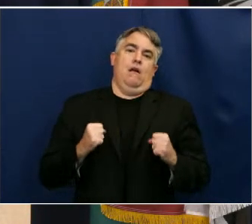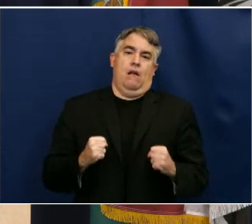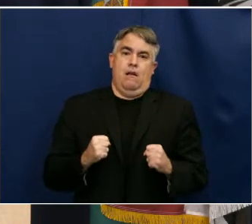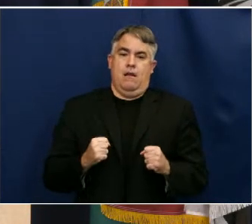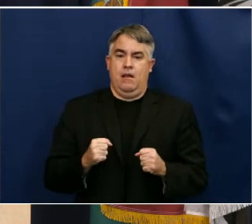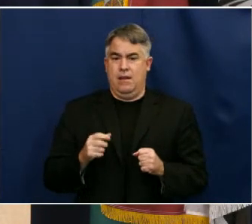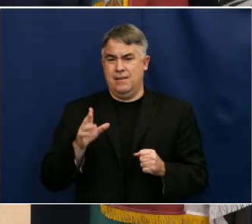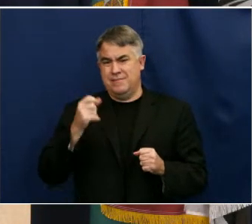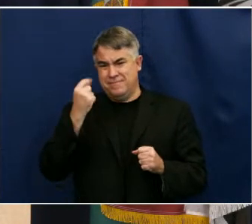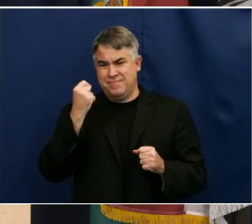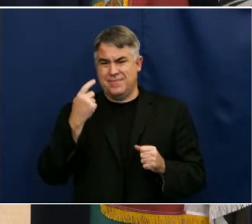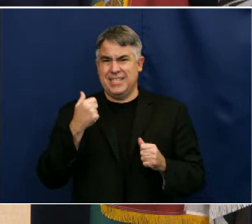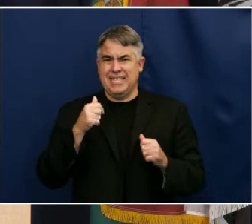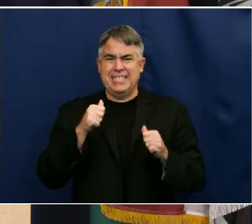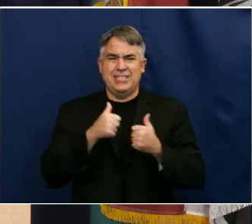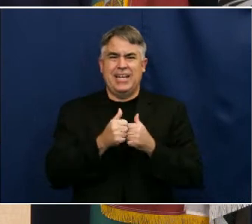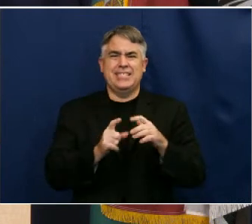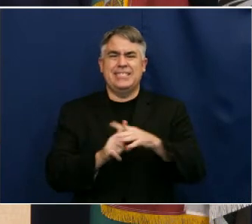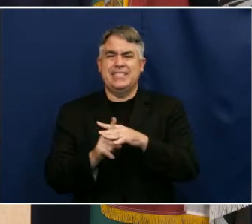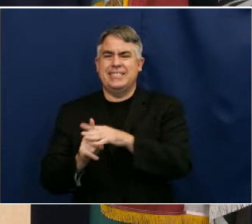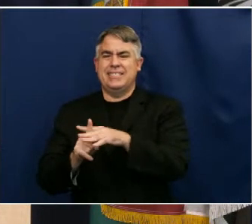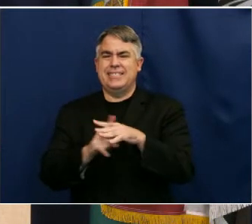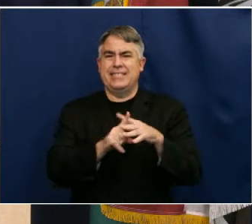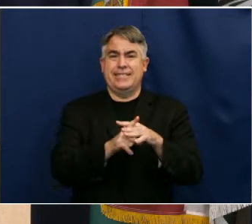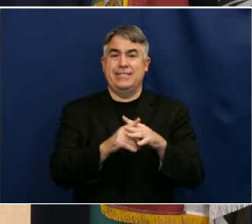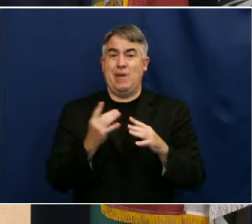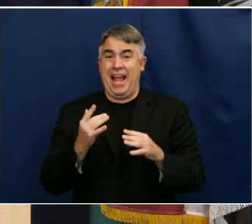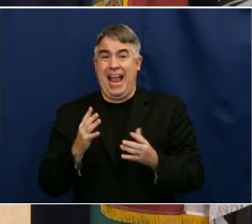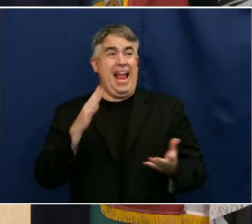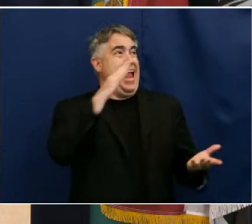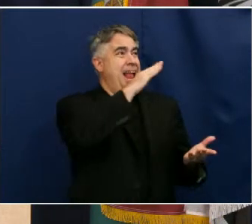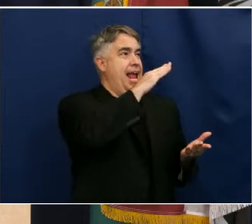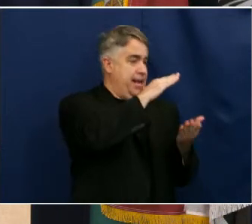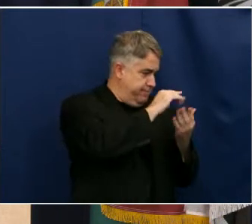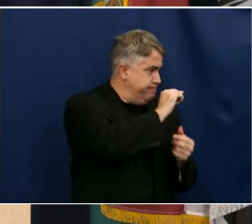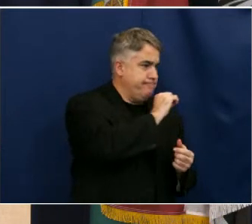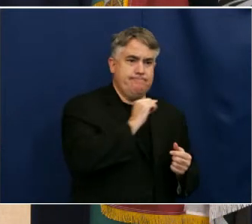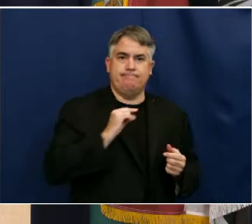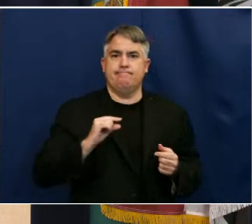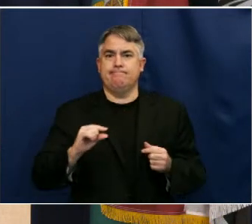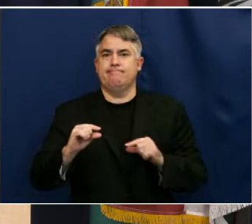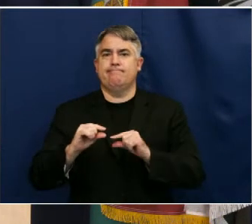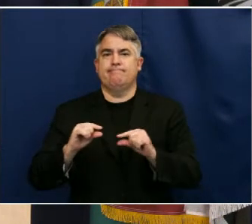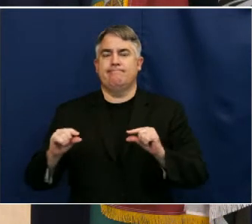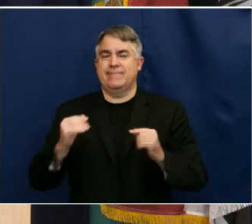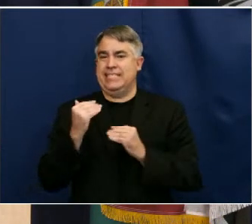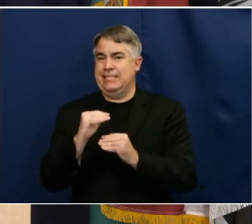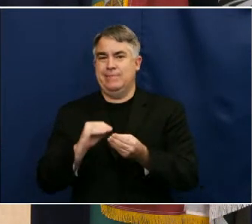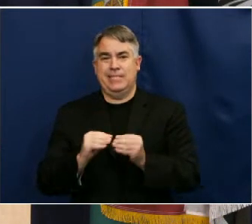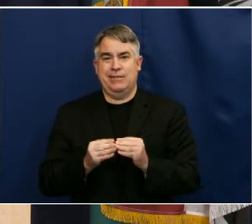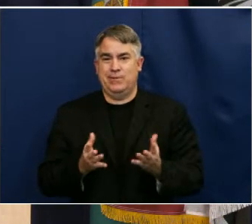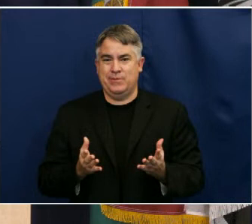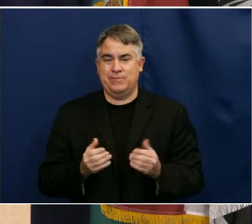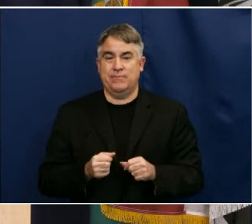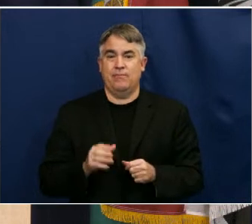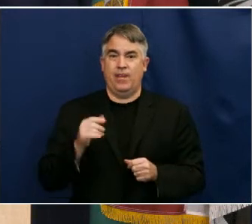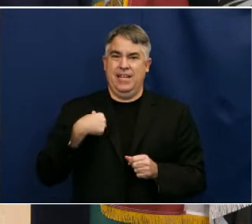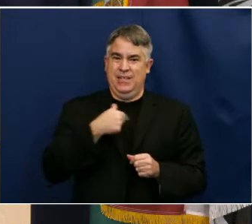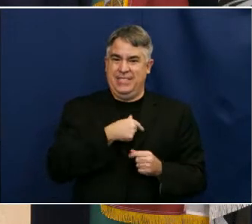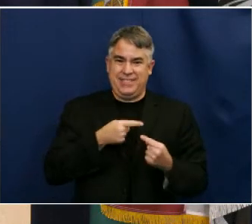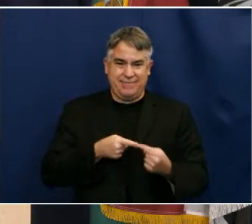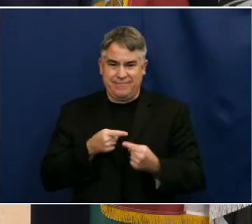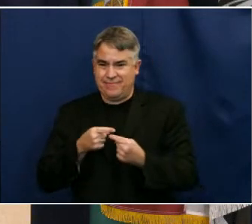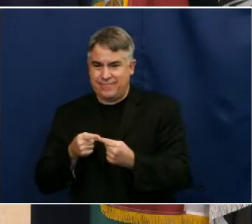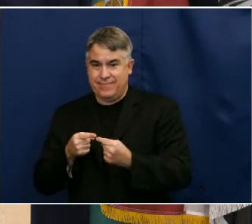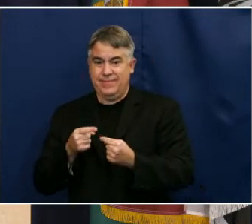not enough vaccines arriving. We are at times struggling to keep pace with the second doses, which is obviously our